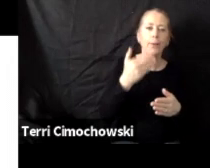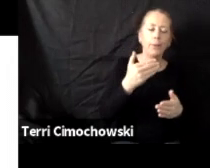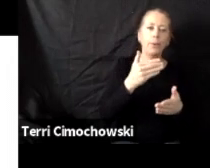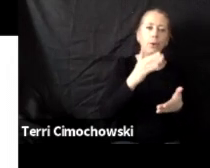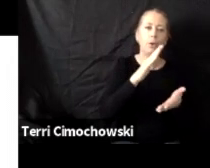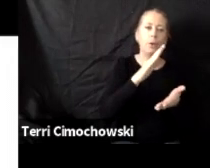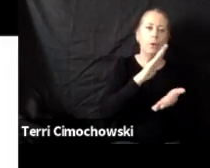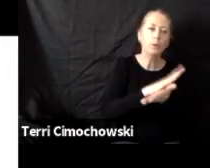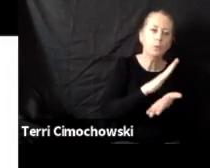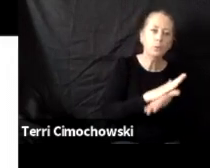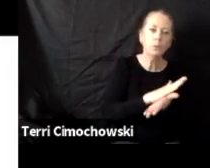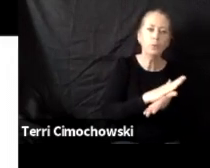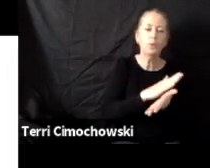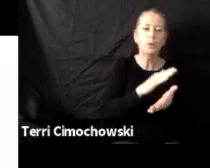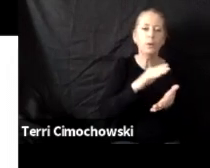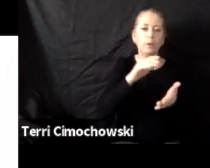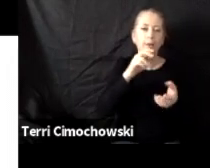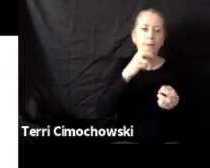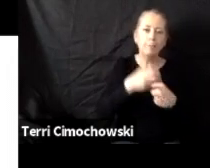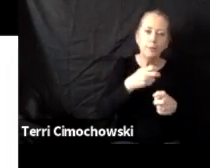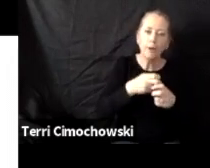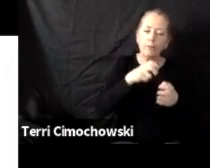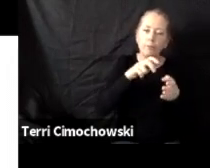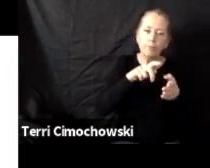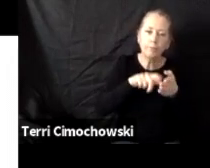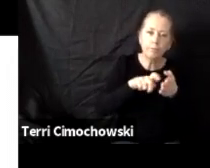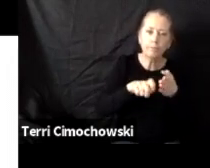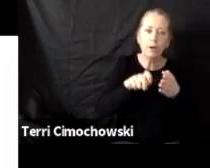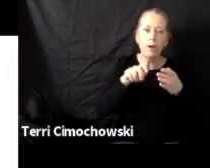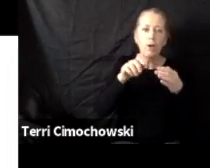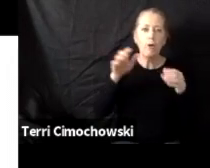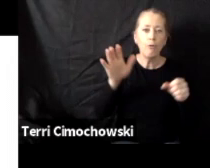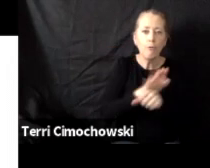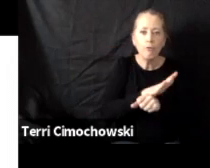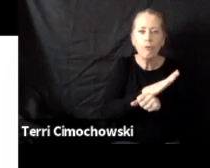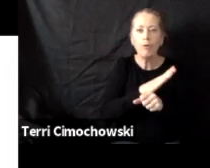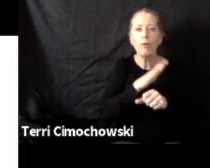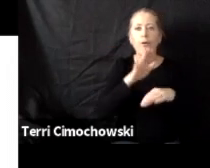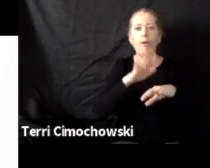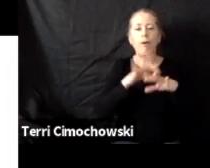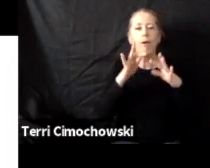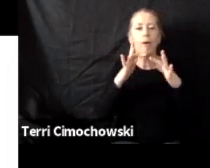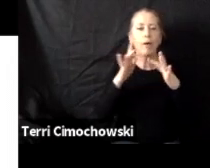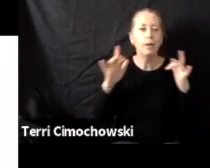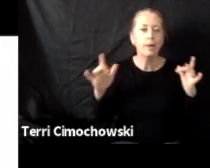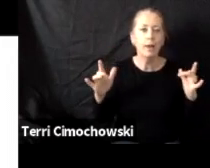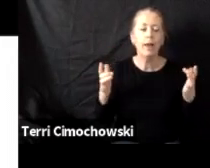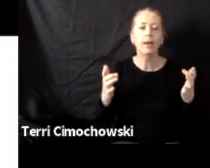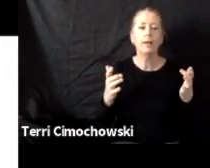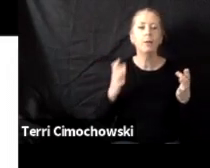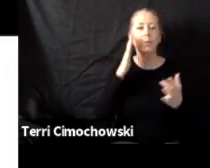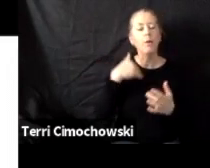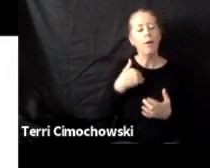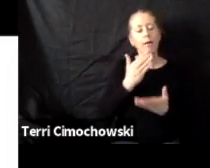think about this as students are fully online, very similar to their digital academy model right now, with some changes and